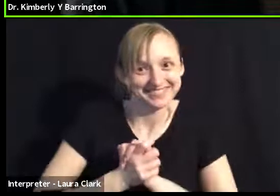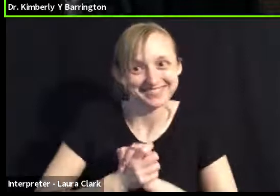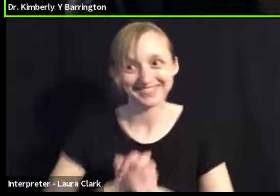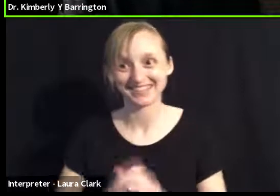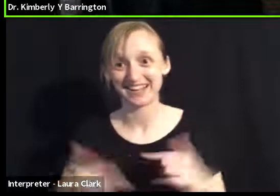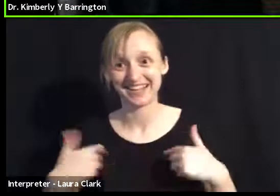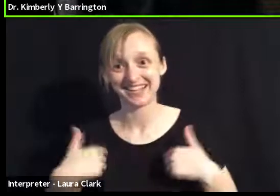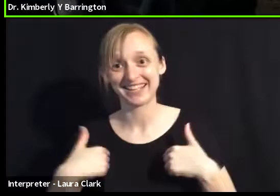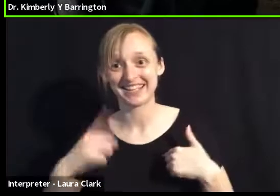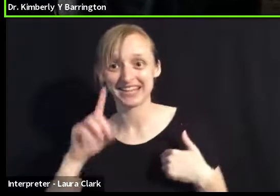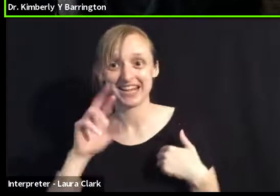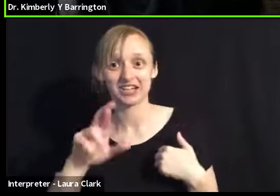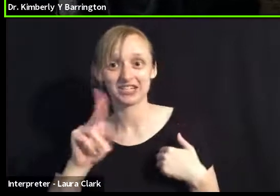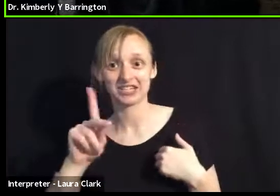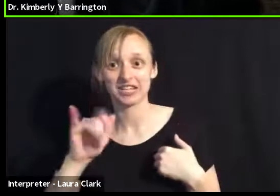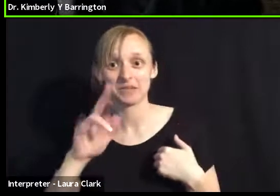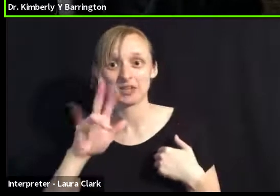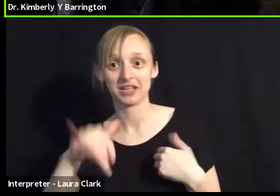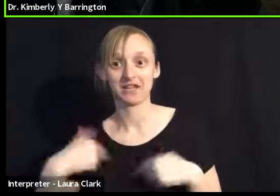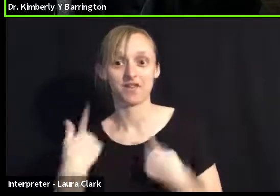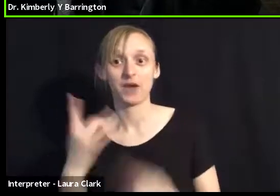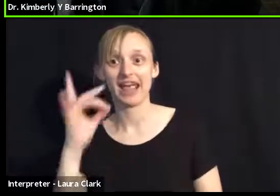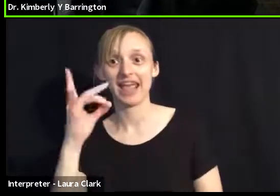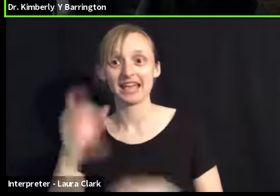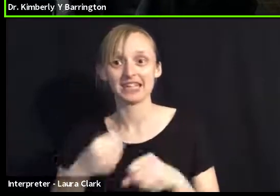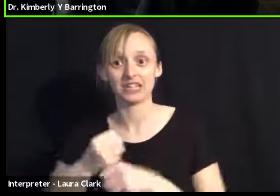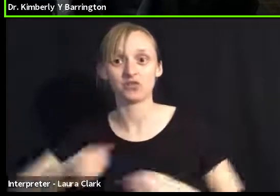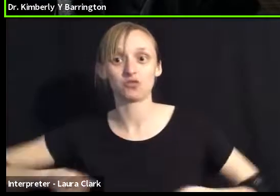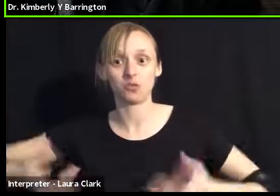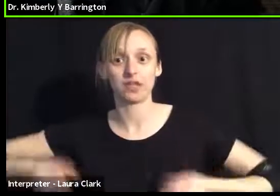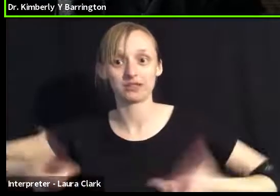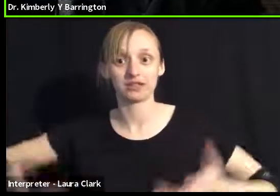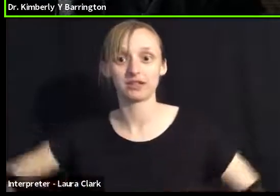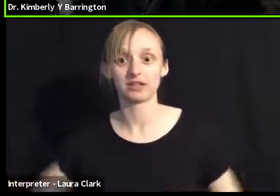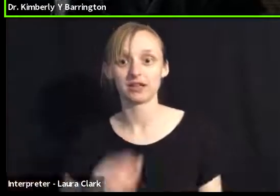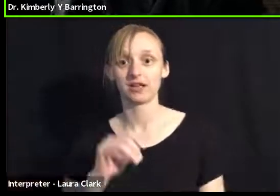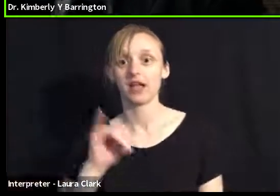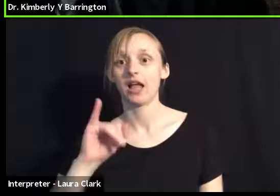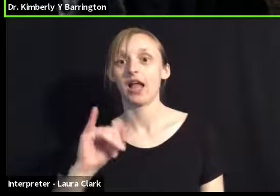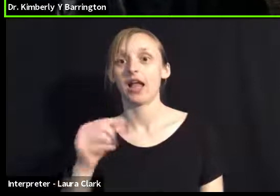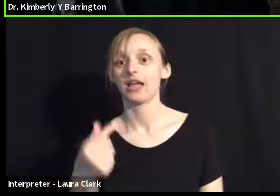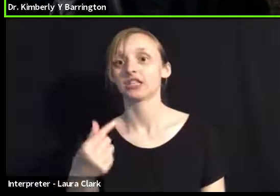Yes, so Iesha is hanging out with her wheel friends on today.